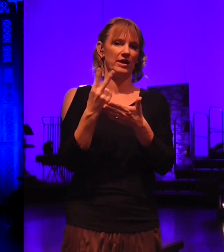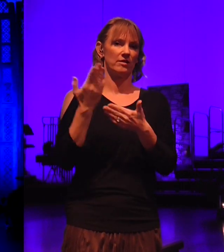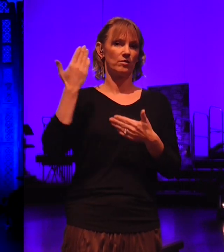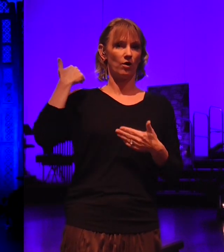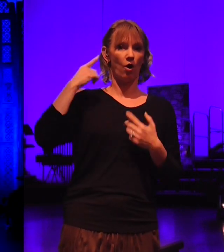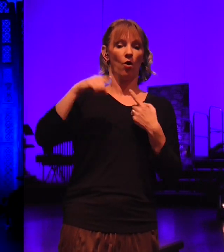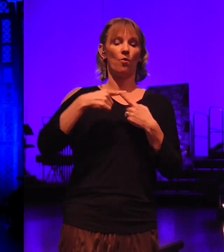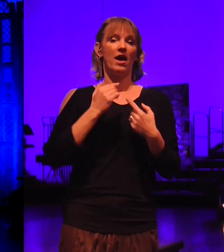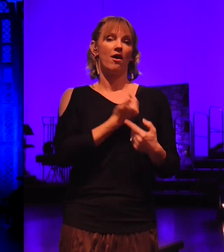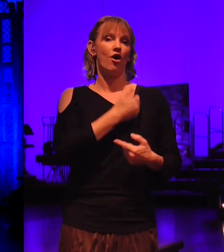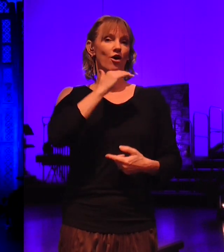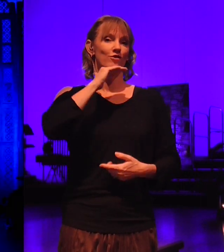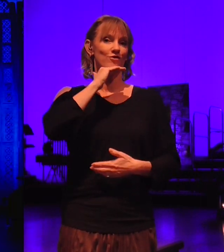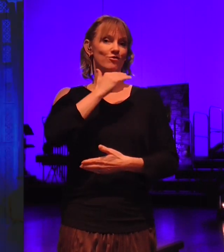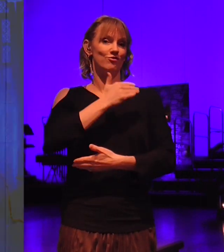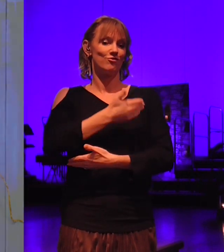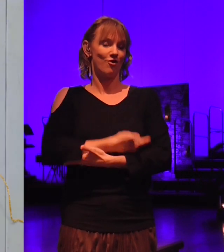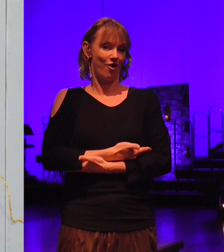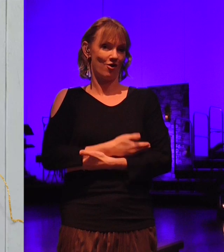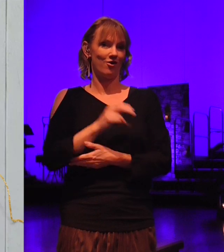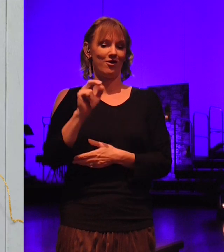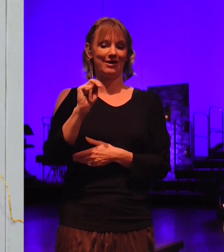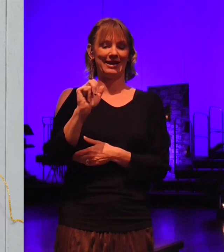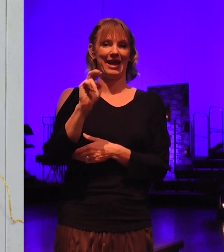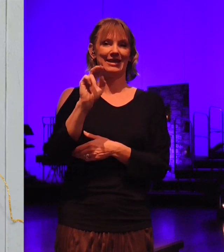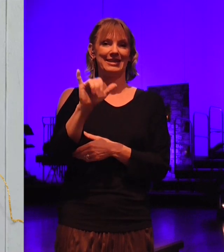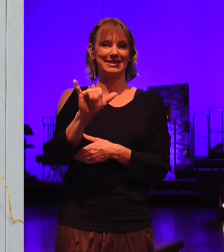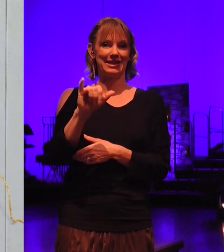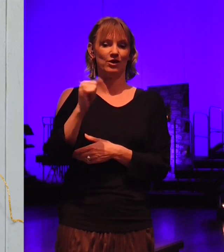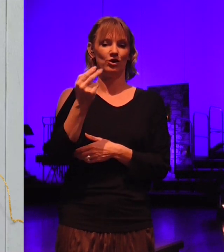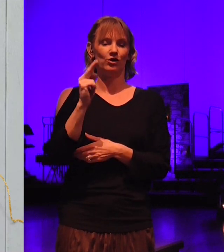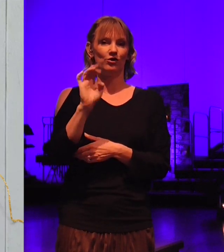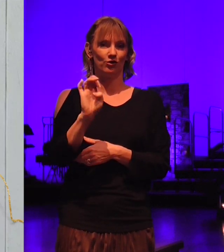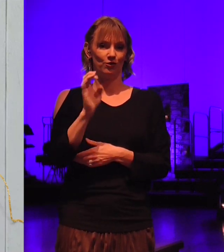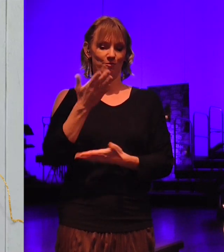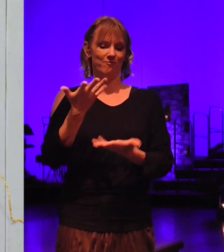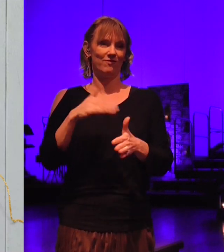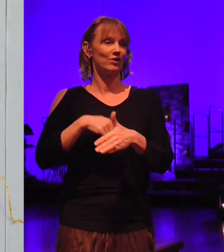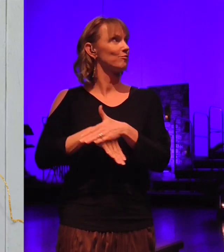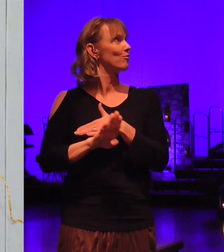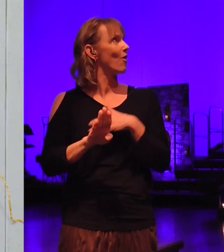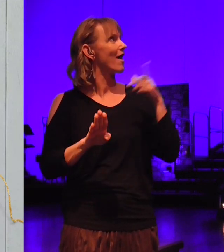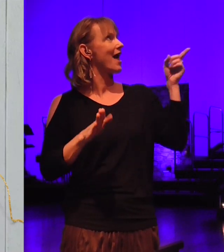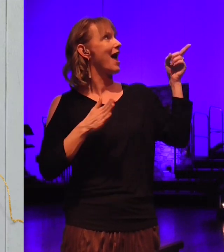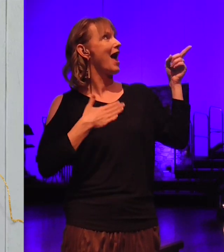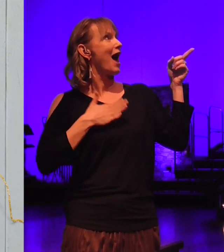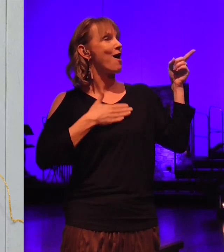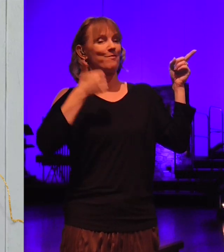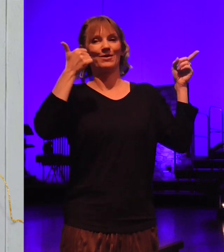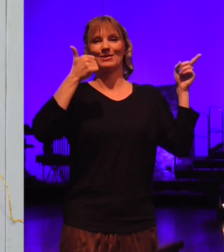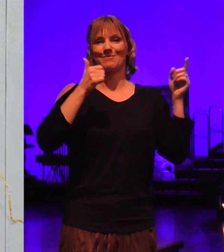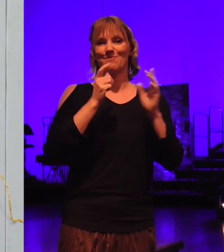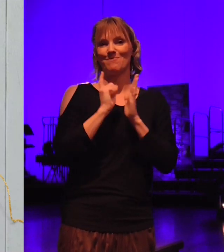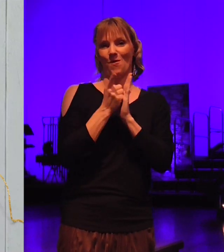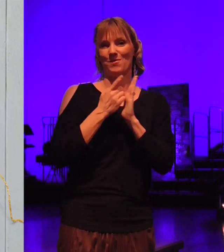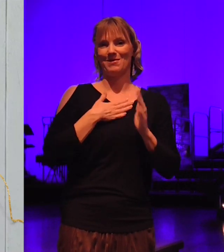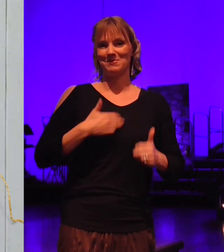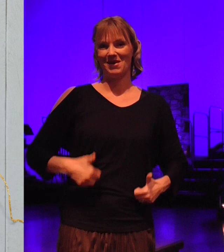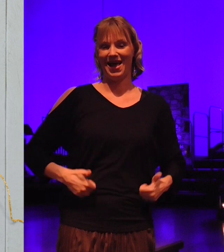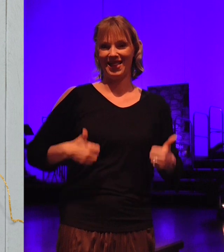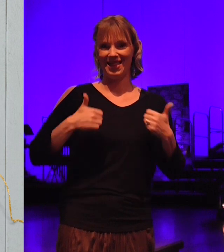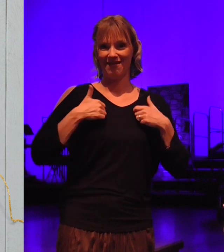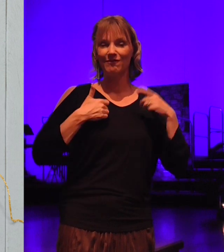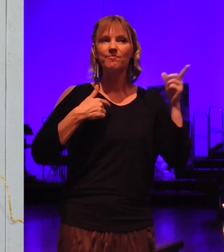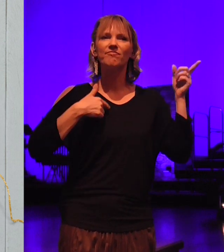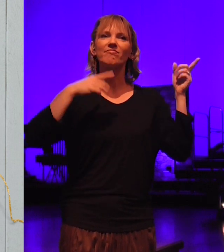Nancy June, was born. Here I am, happiest moment of my life. And I experienced that